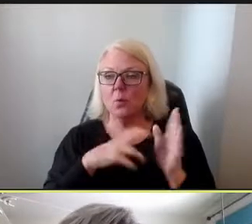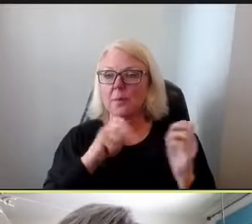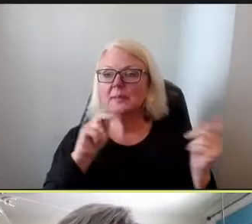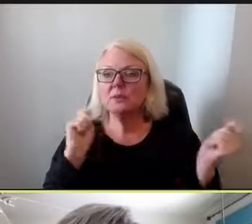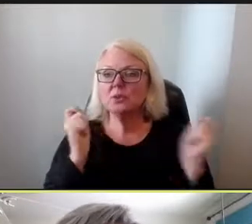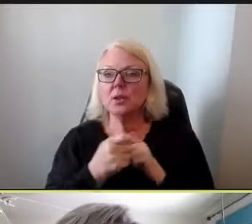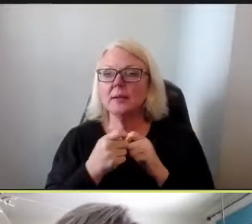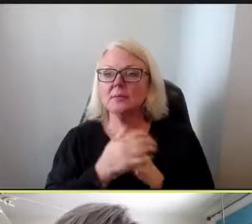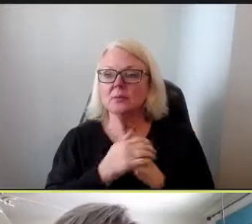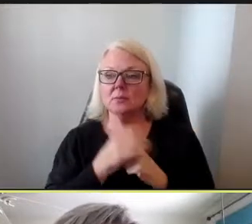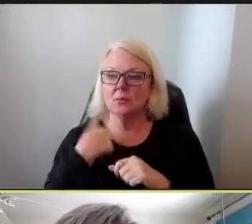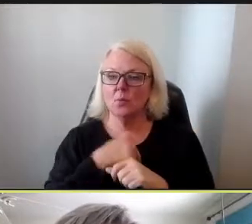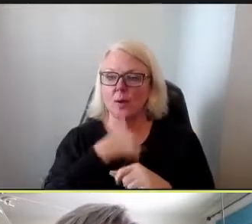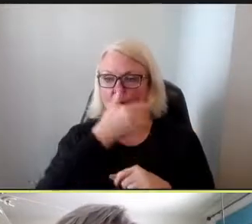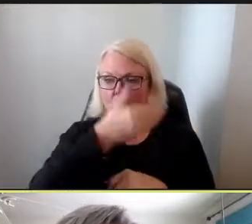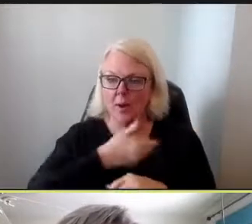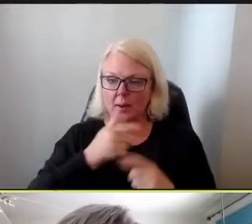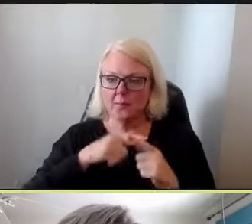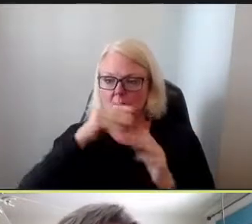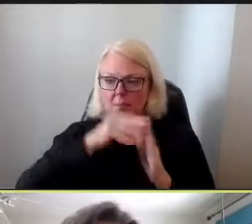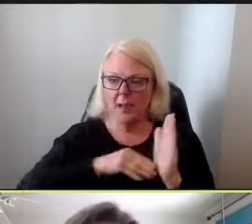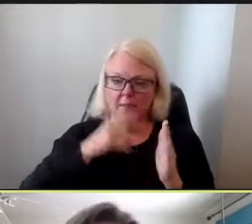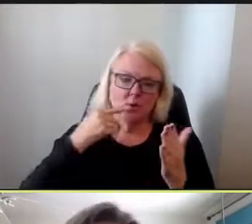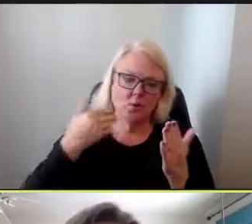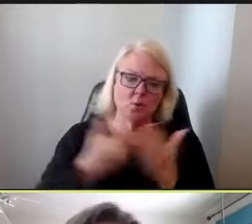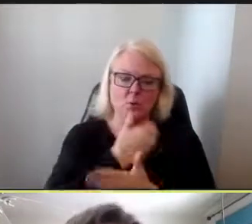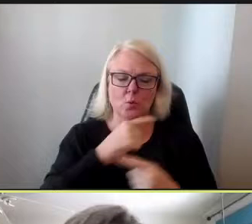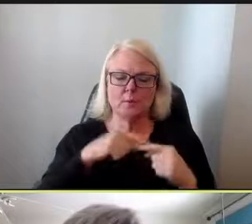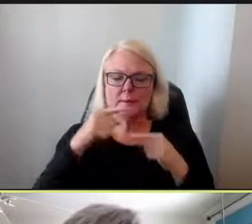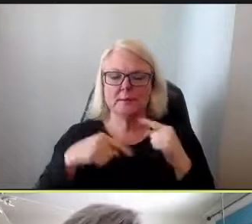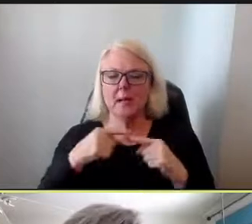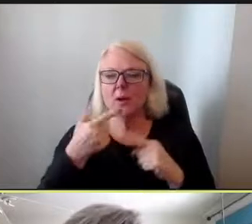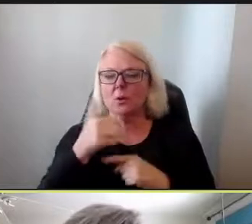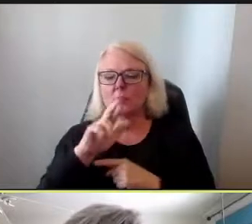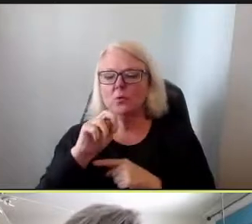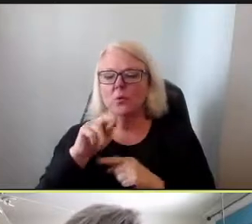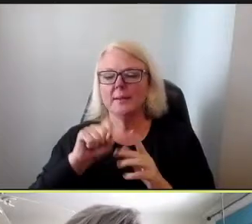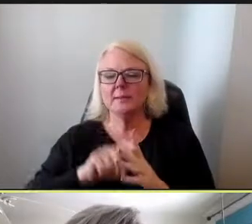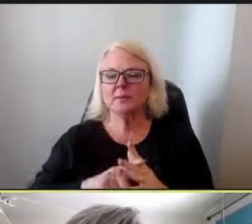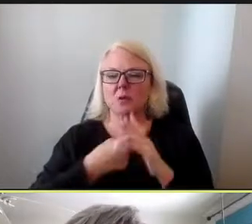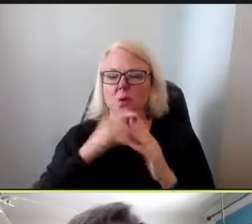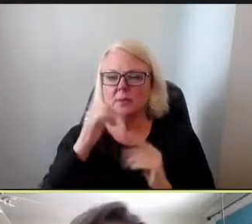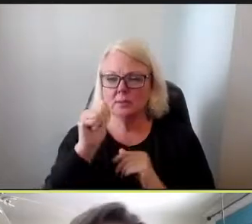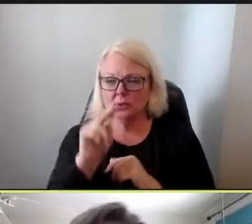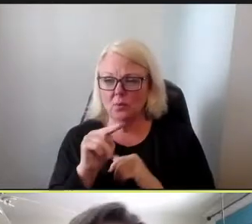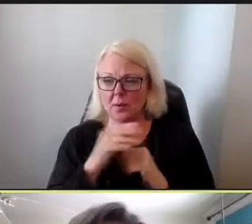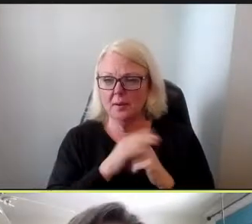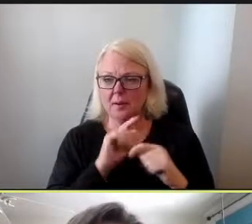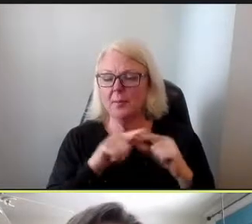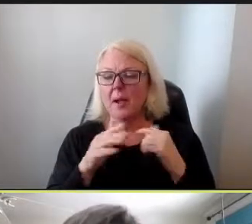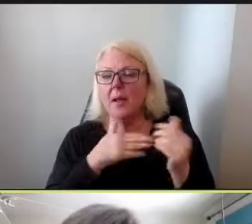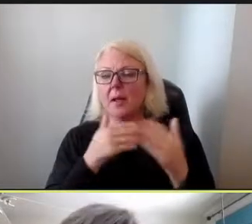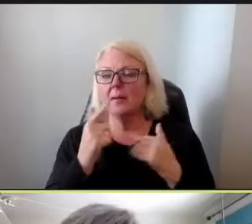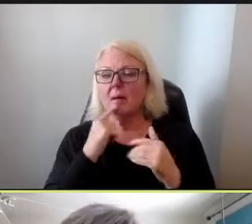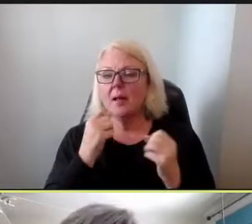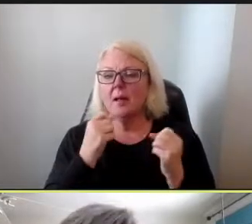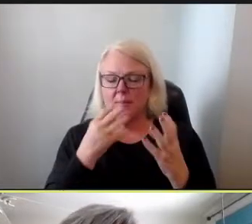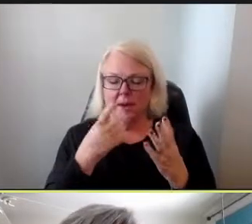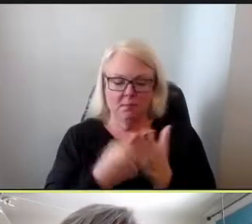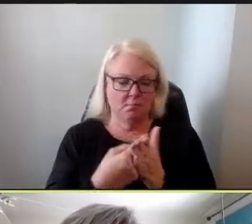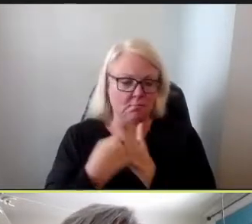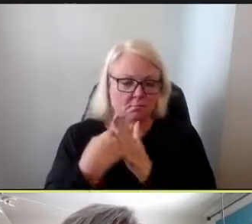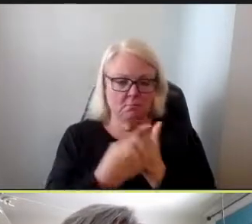changed, and we were welcome to apply for the new cycle of grants that would begin in January. However, after much